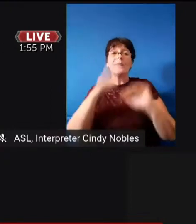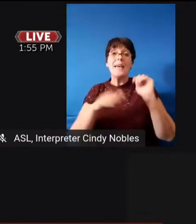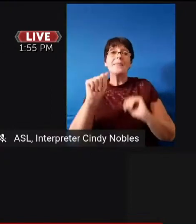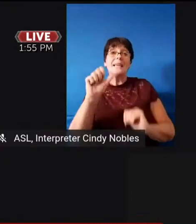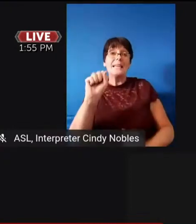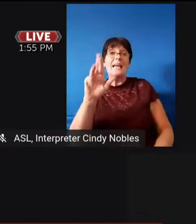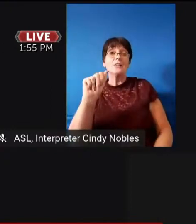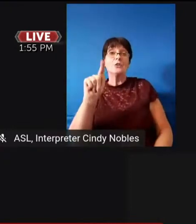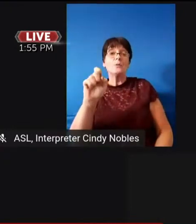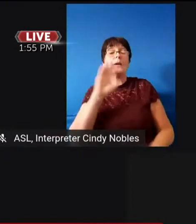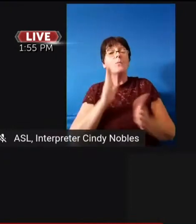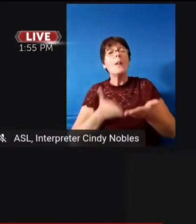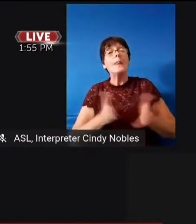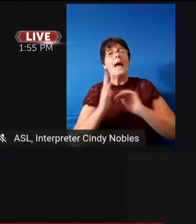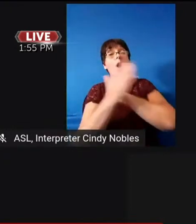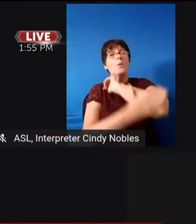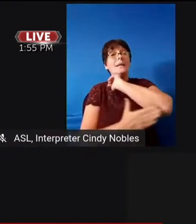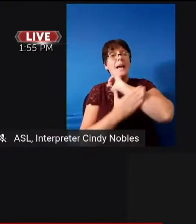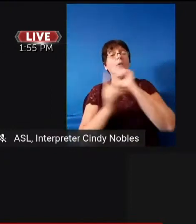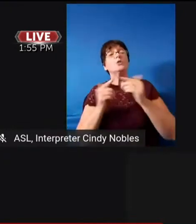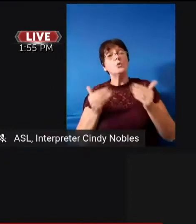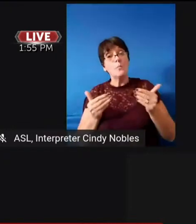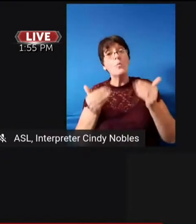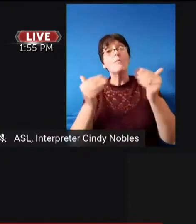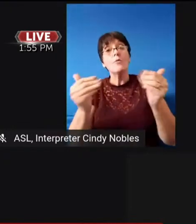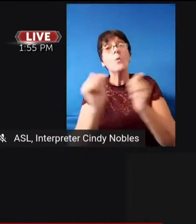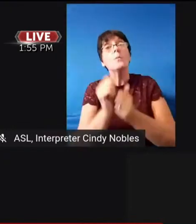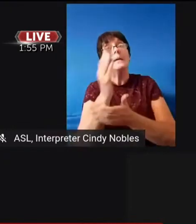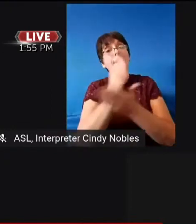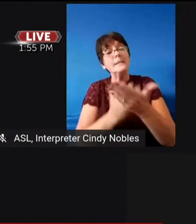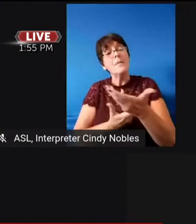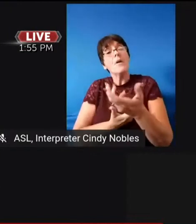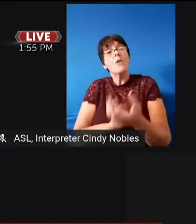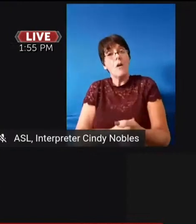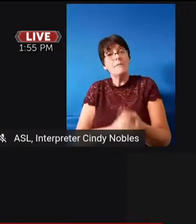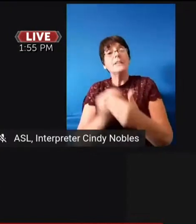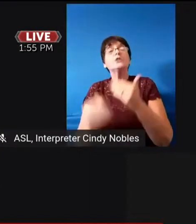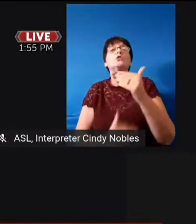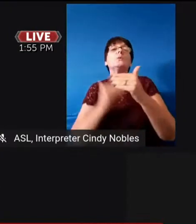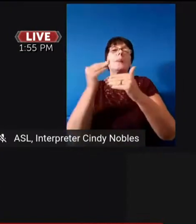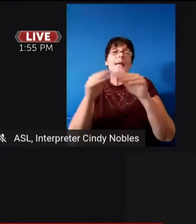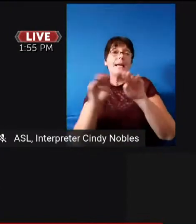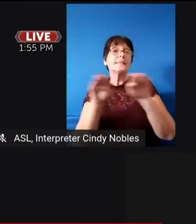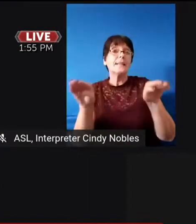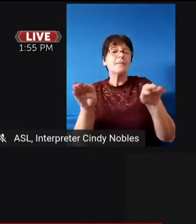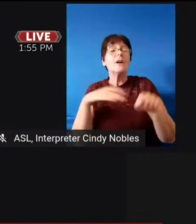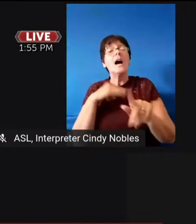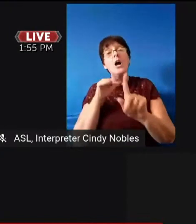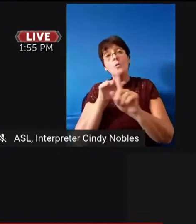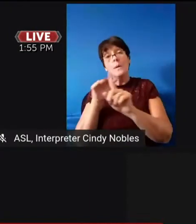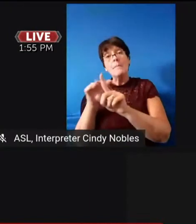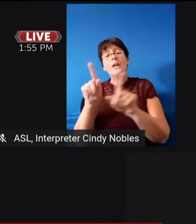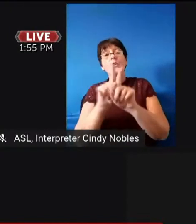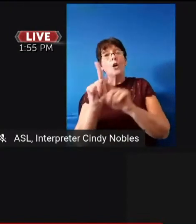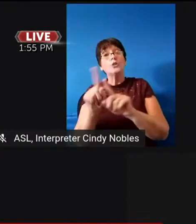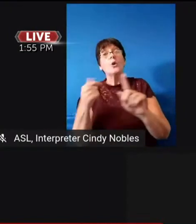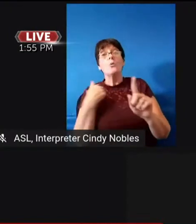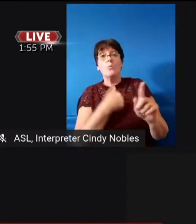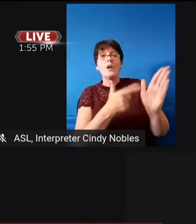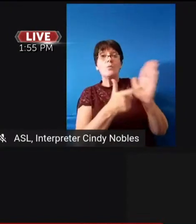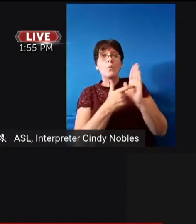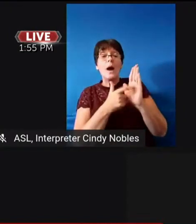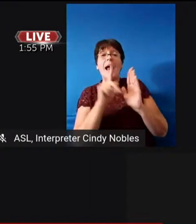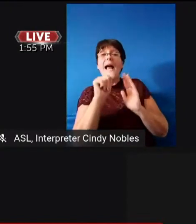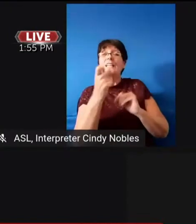that allows counties to move forward with some degree of confidence into the next tier. I'll remind you that we also require at least